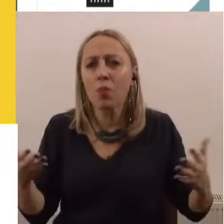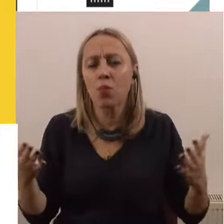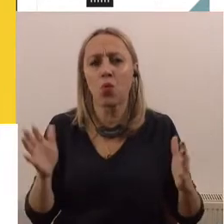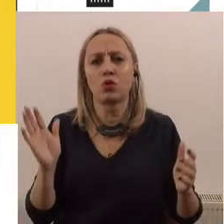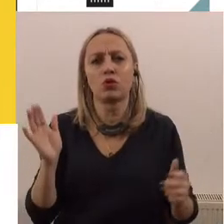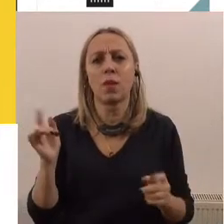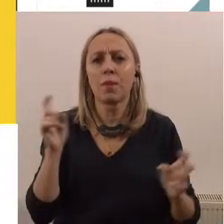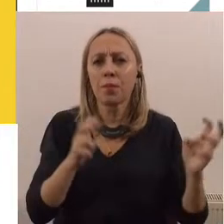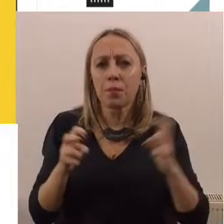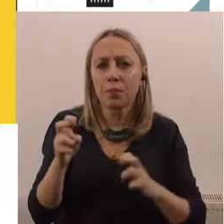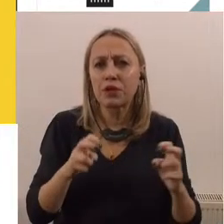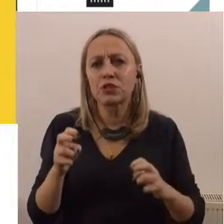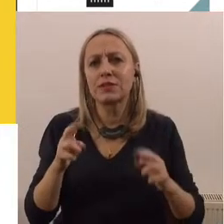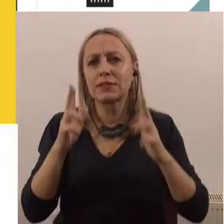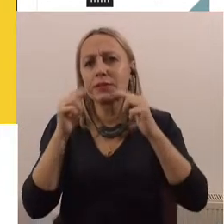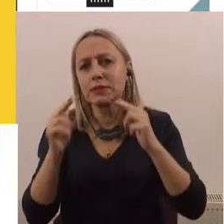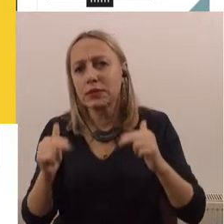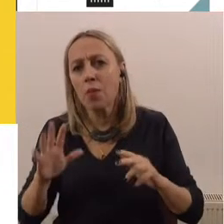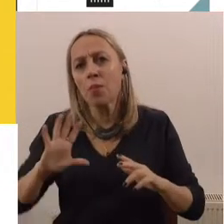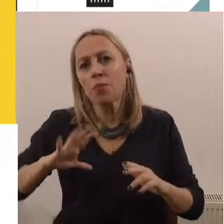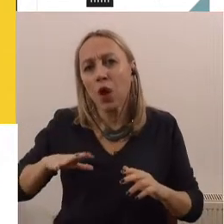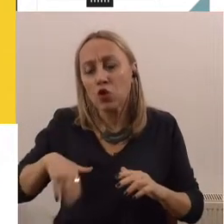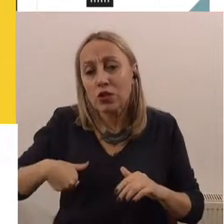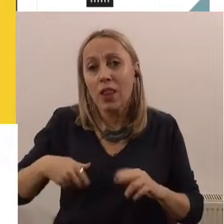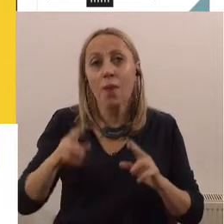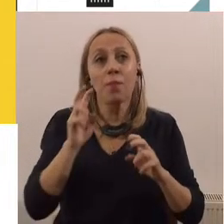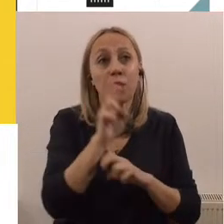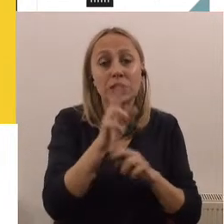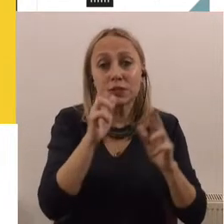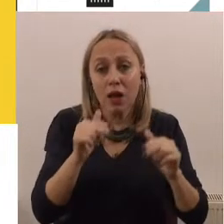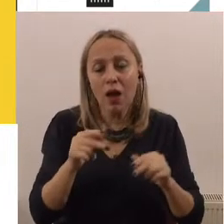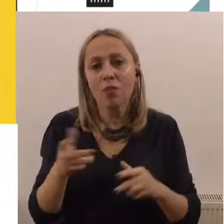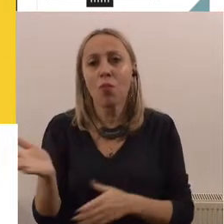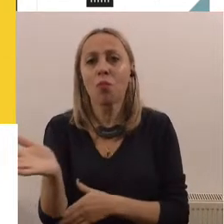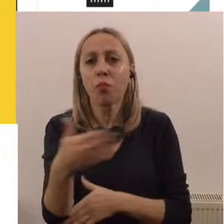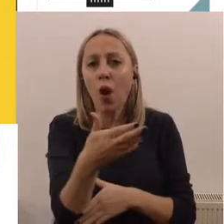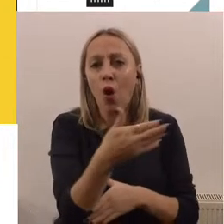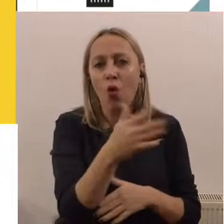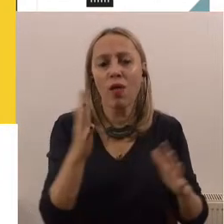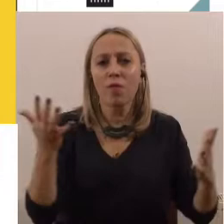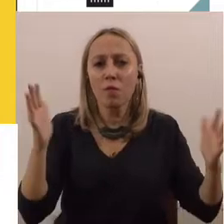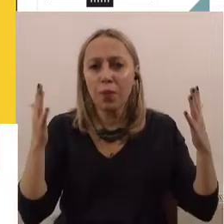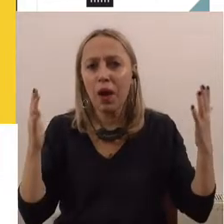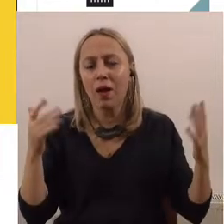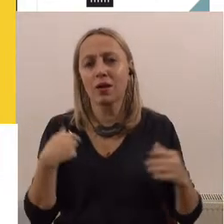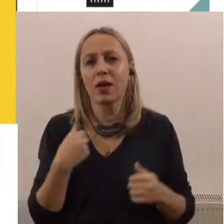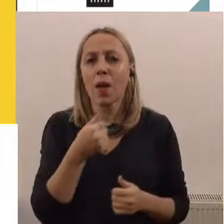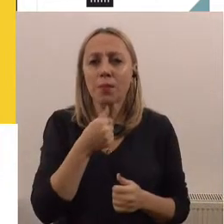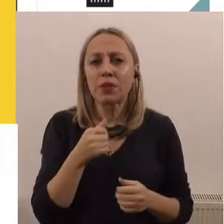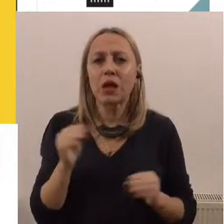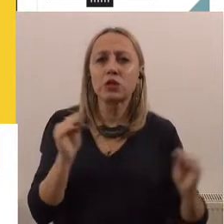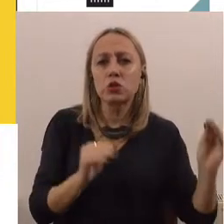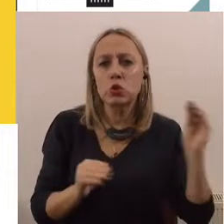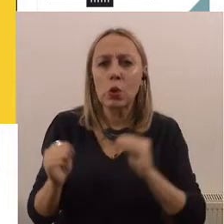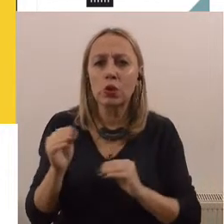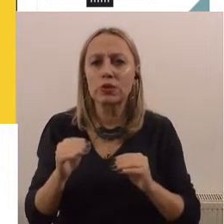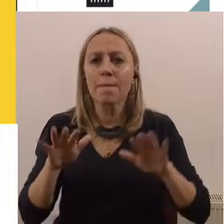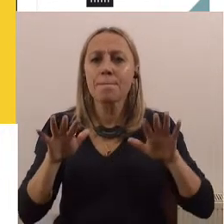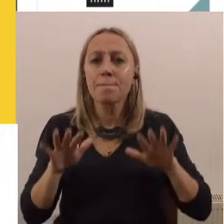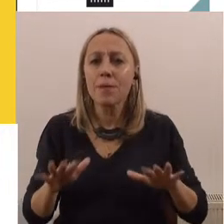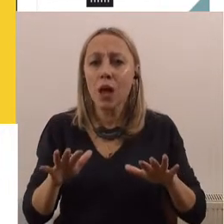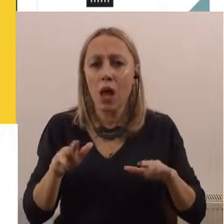users of this space to create this place